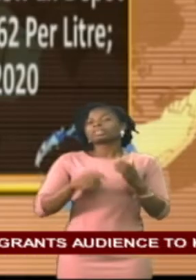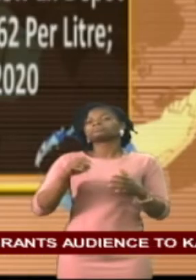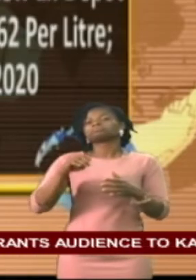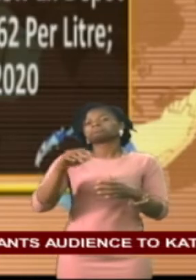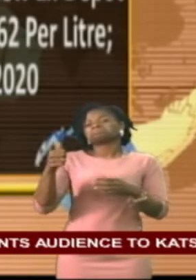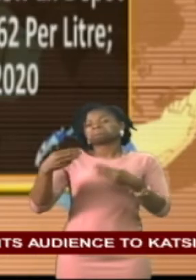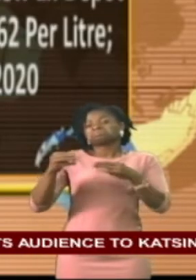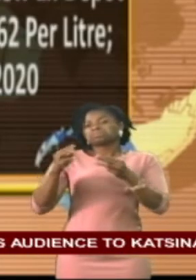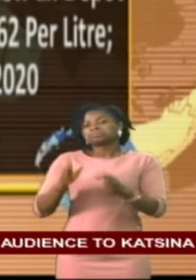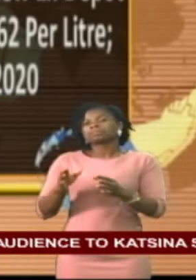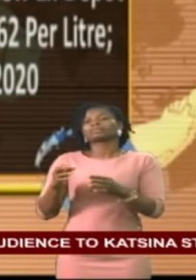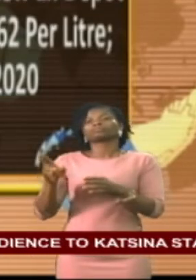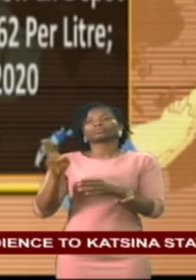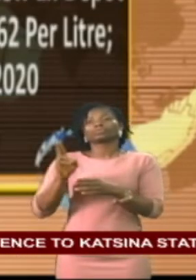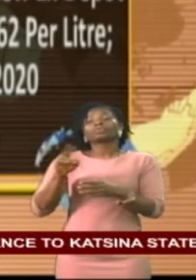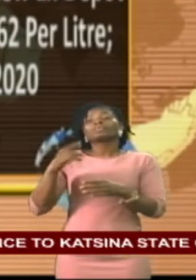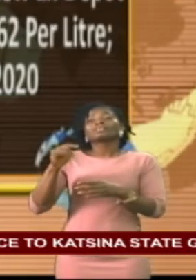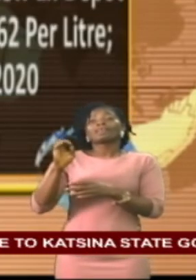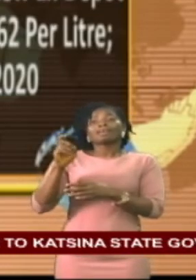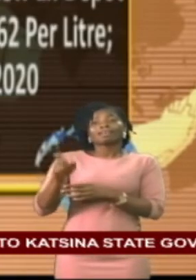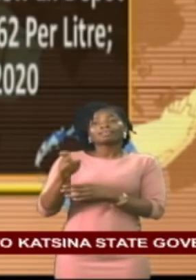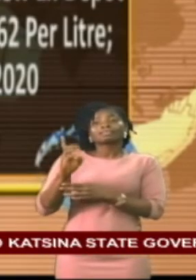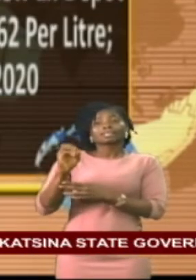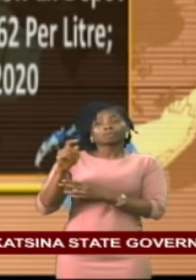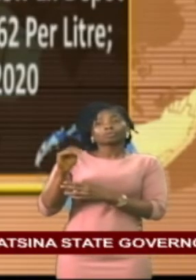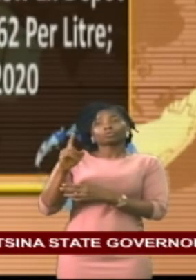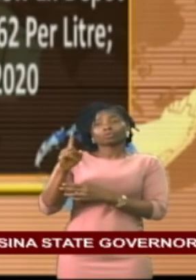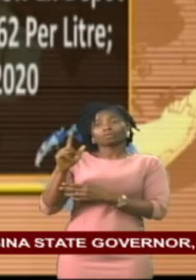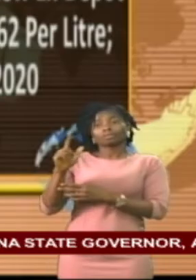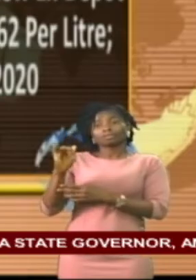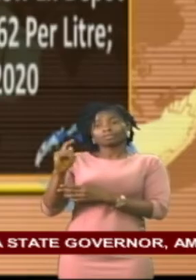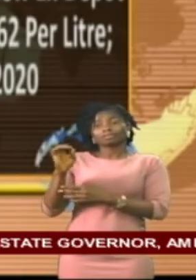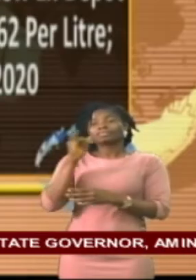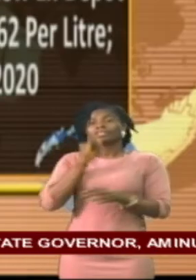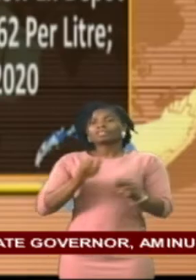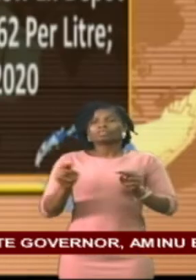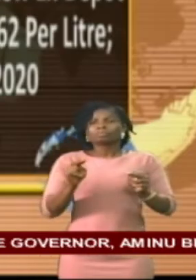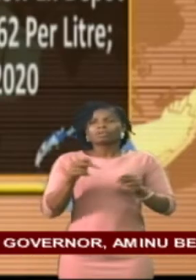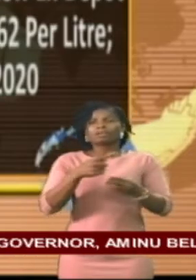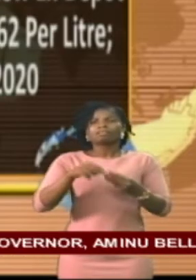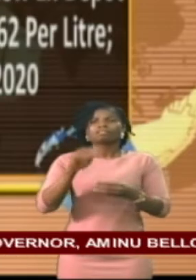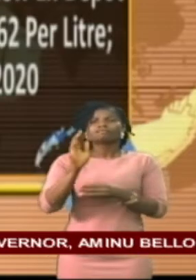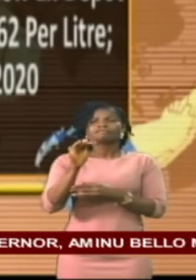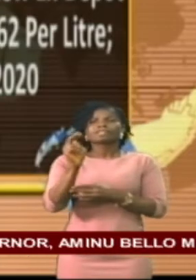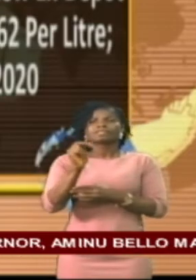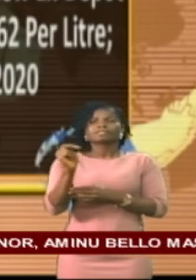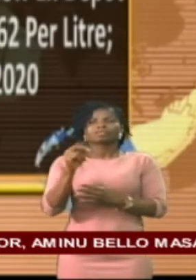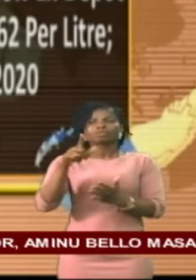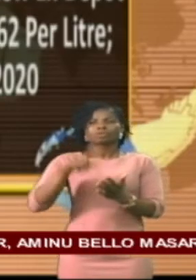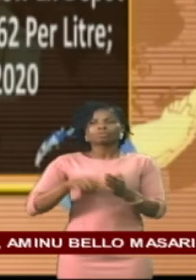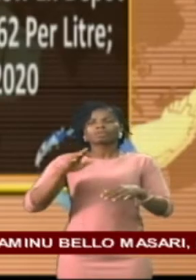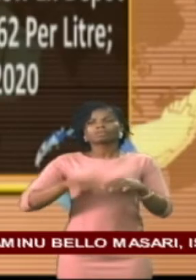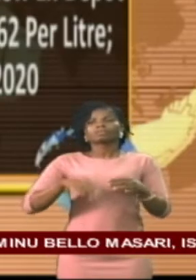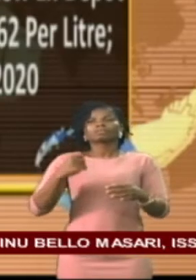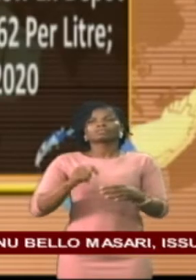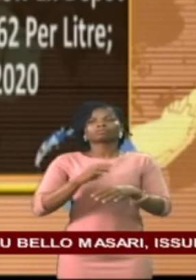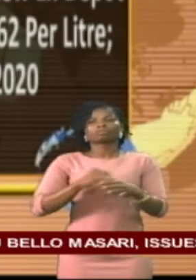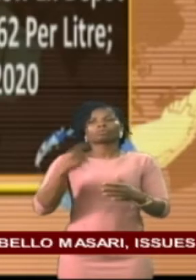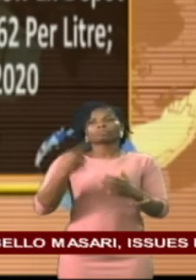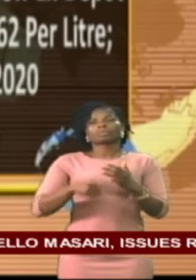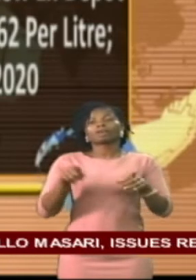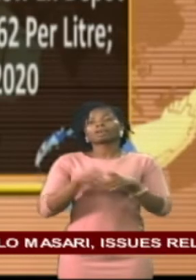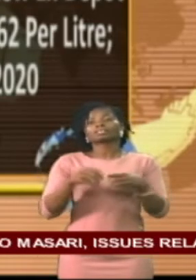retail outlets. The ex-depot price per litre of petrol is normally around 15 naira lower than the pulp price, as